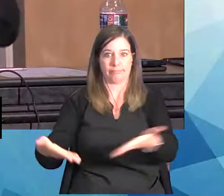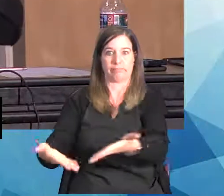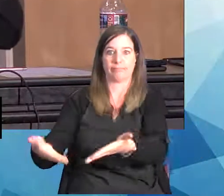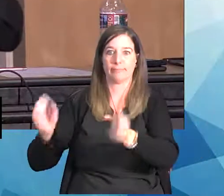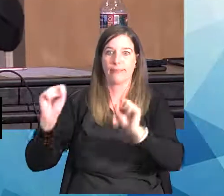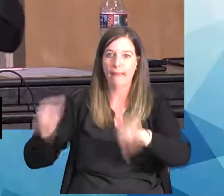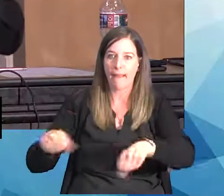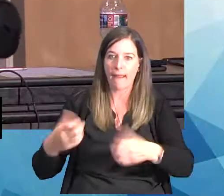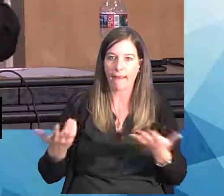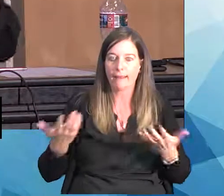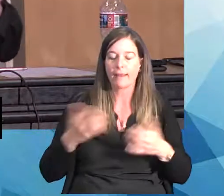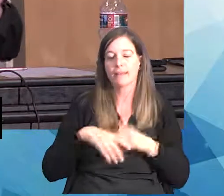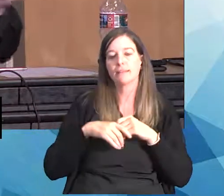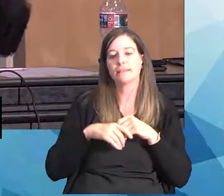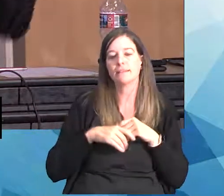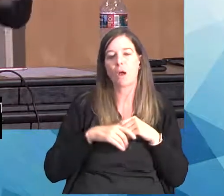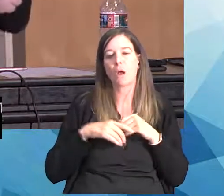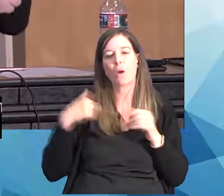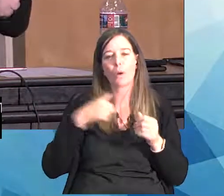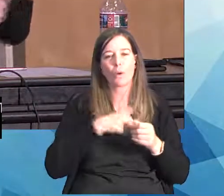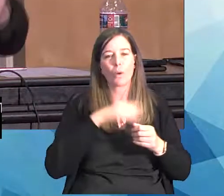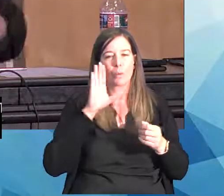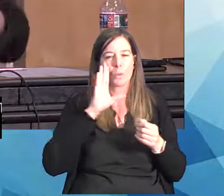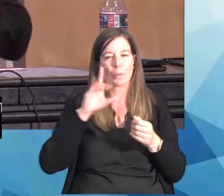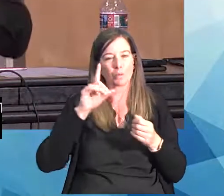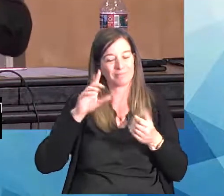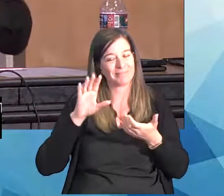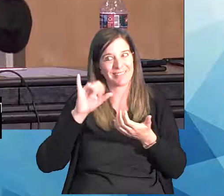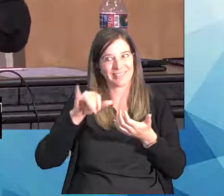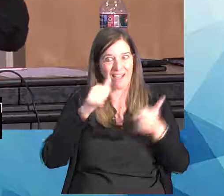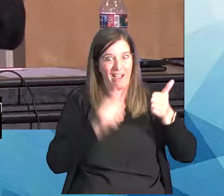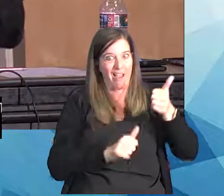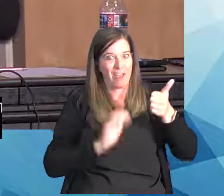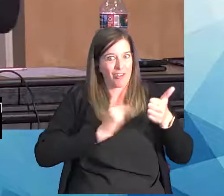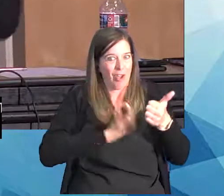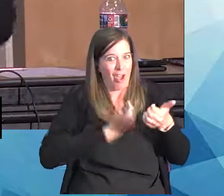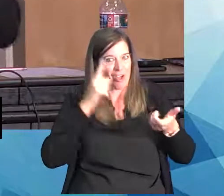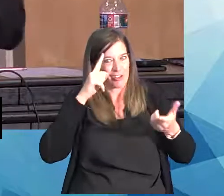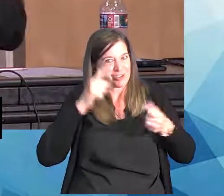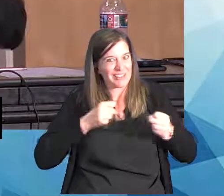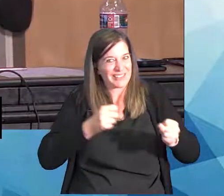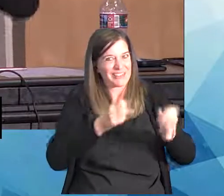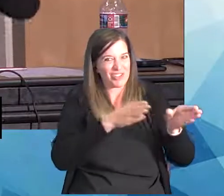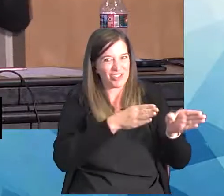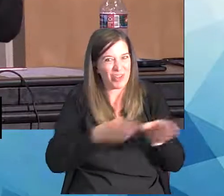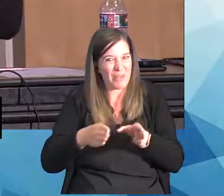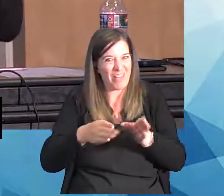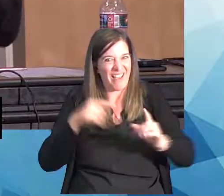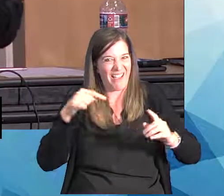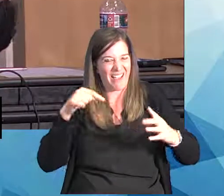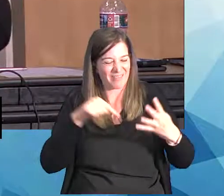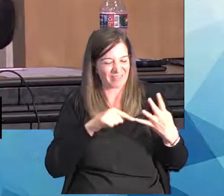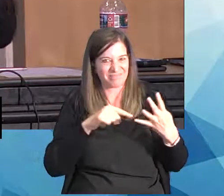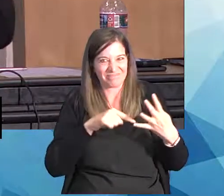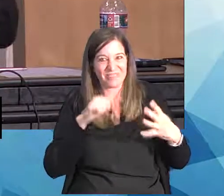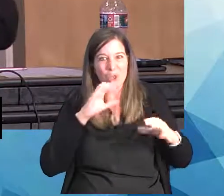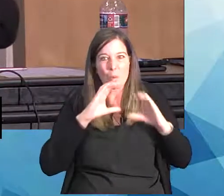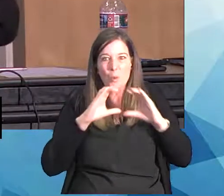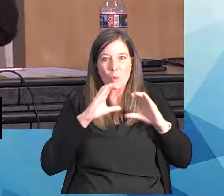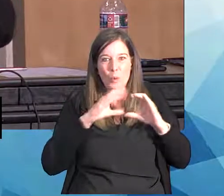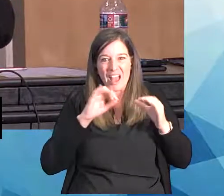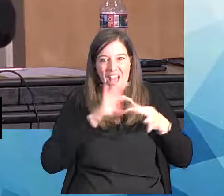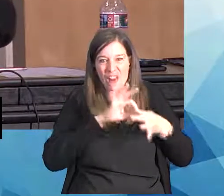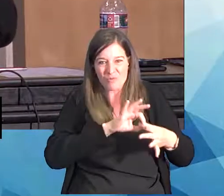strategic plan regarding communication and relationship. I believe it falls under that pillar. And it also could align with effective